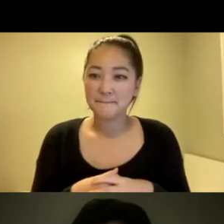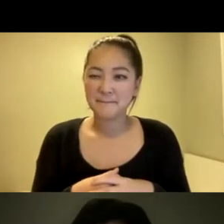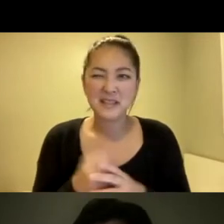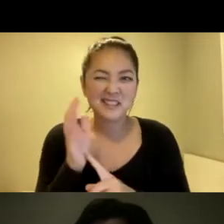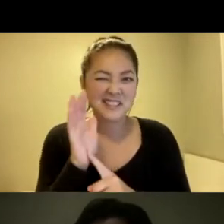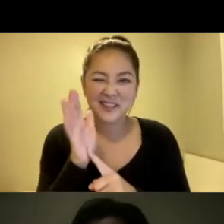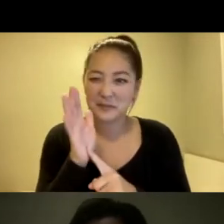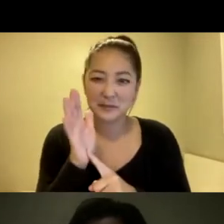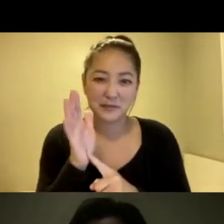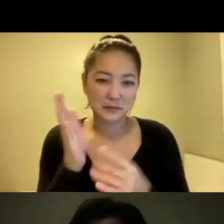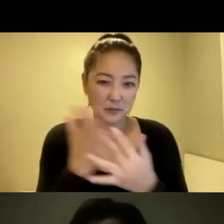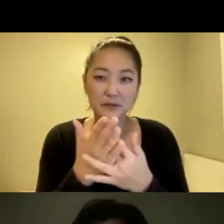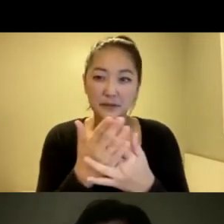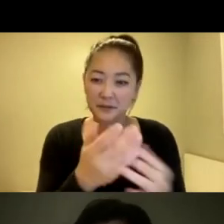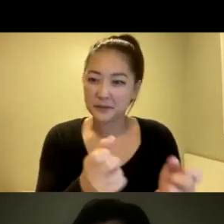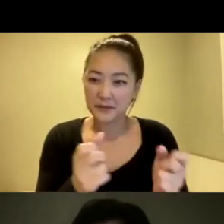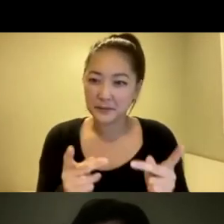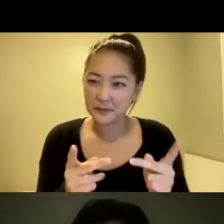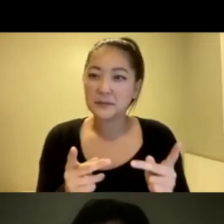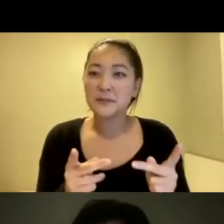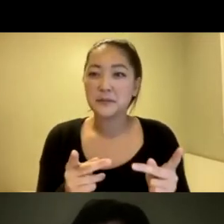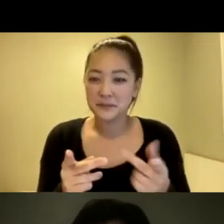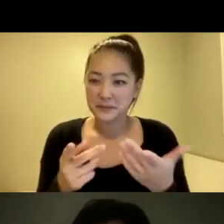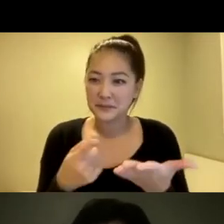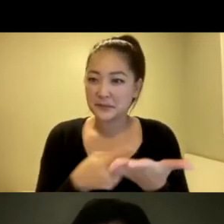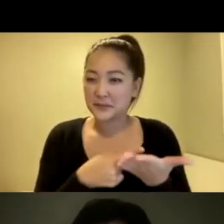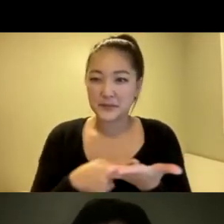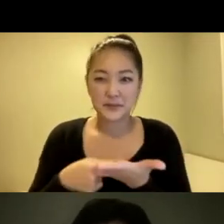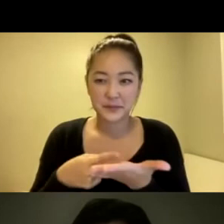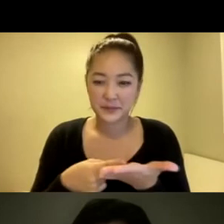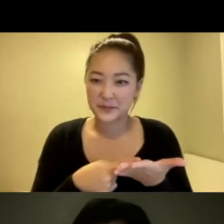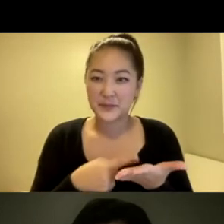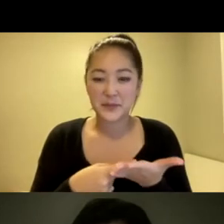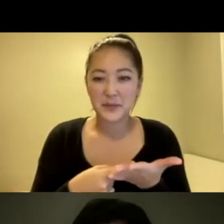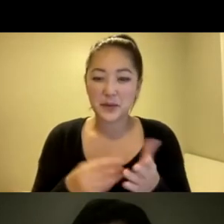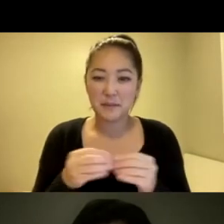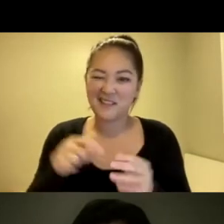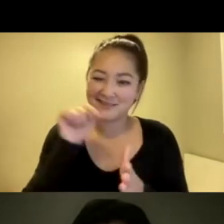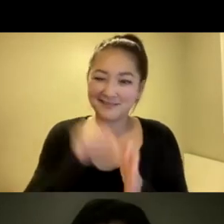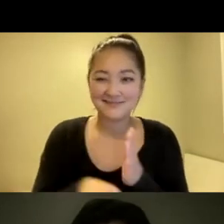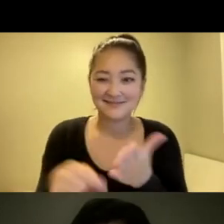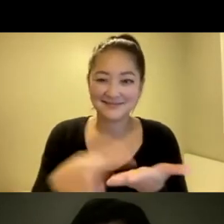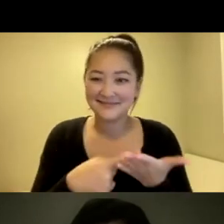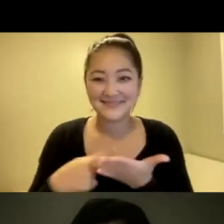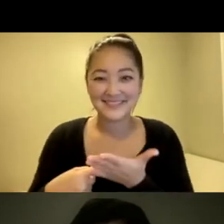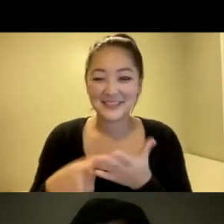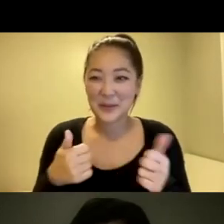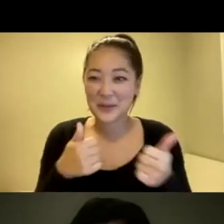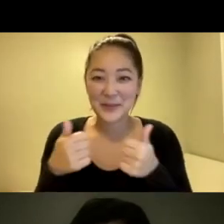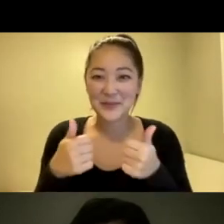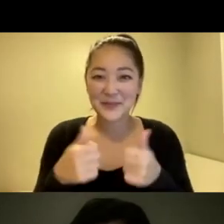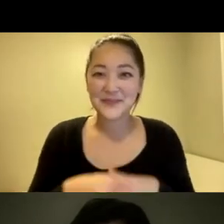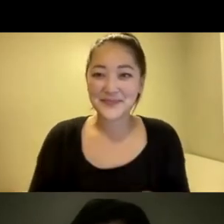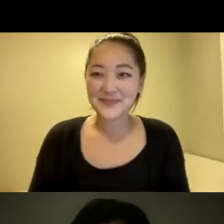5 minutes, and then we'll come back and get into the juicier stuff that's just been